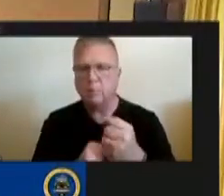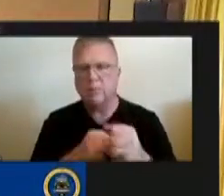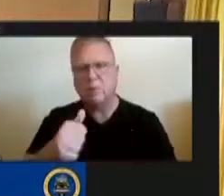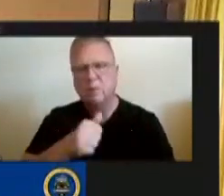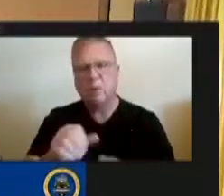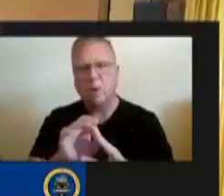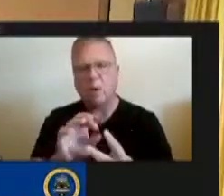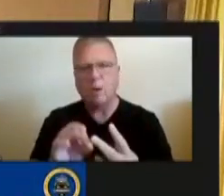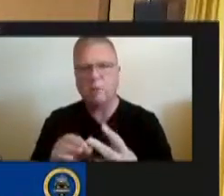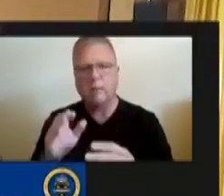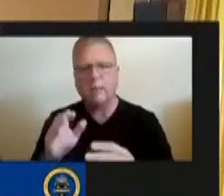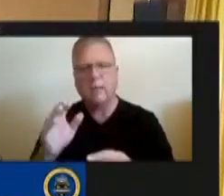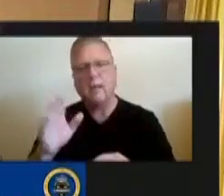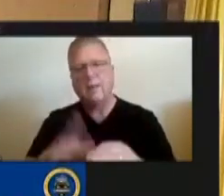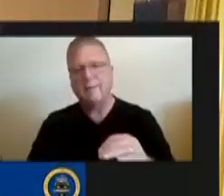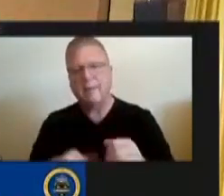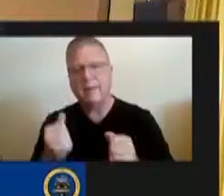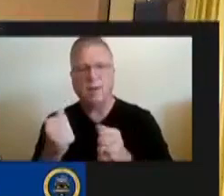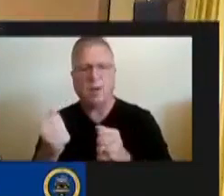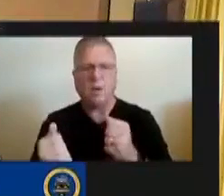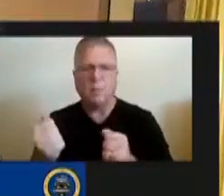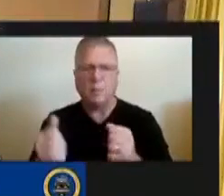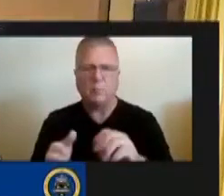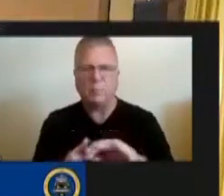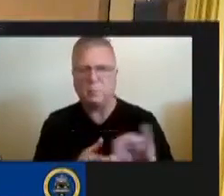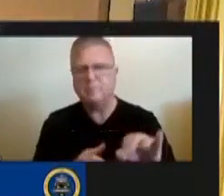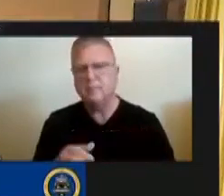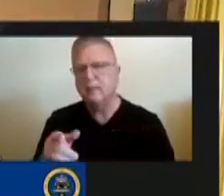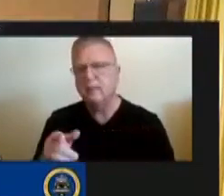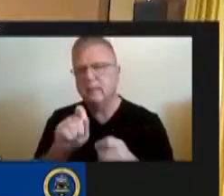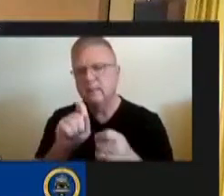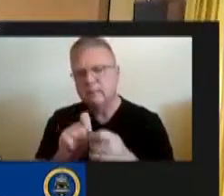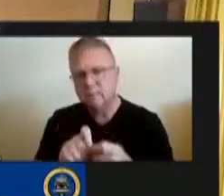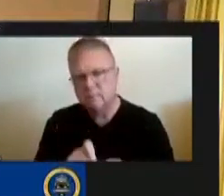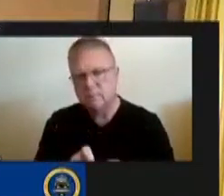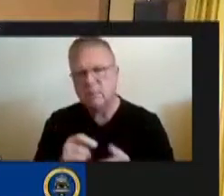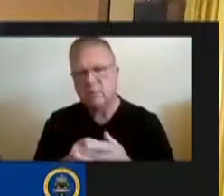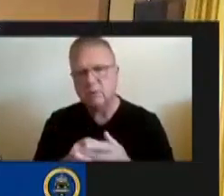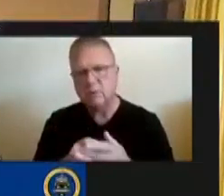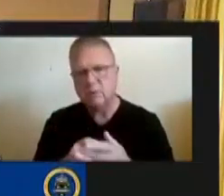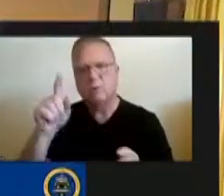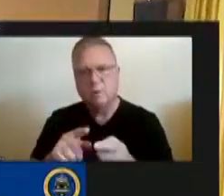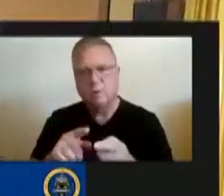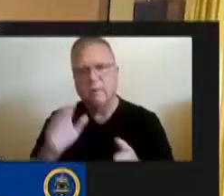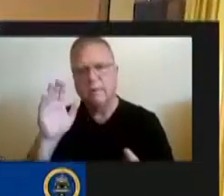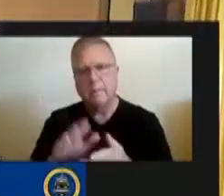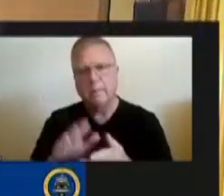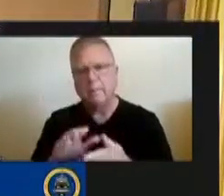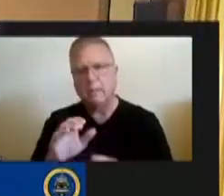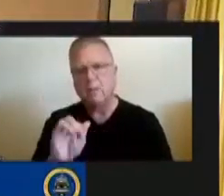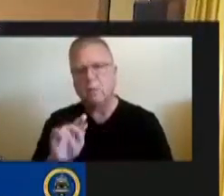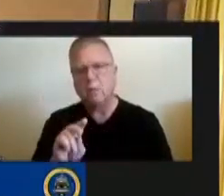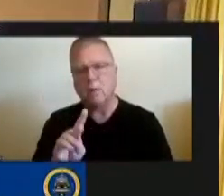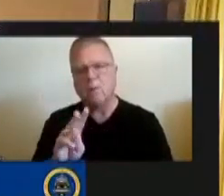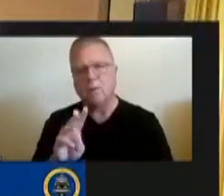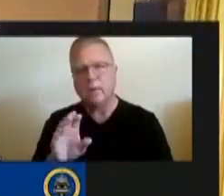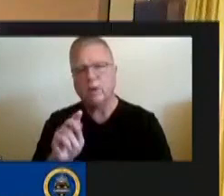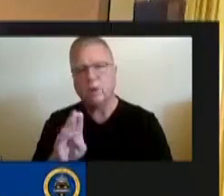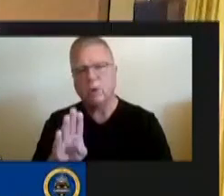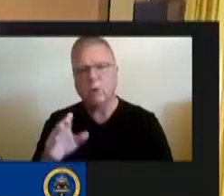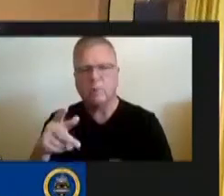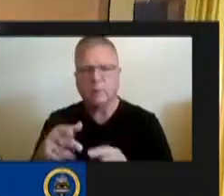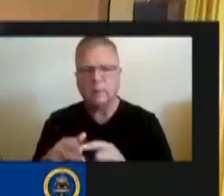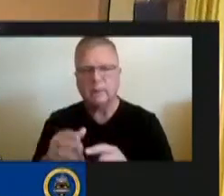beyond automobiles. The principles specifically outlined a desire to mitigate and minimize driveway curb cuts in our business district, as